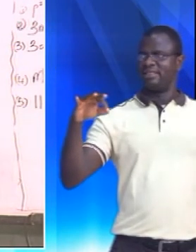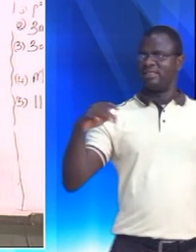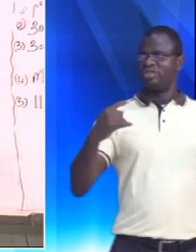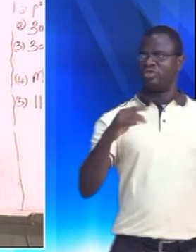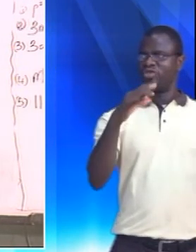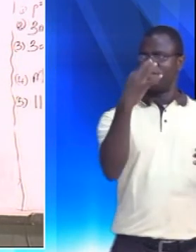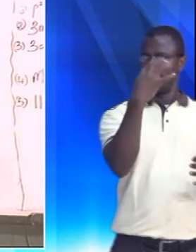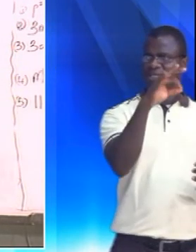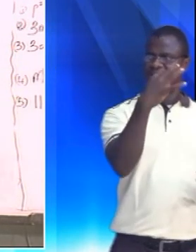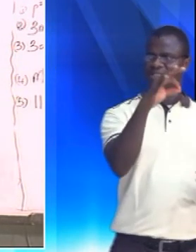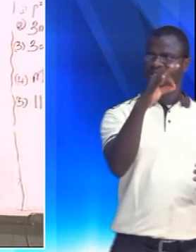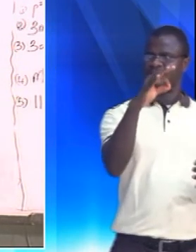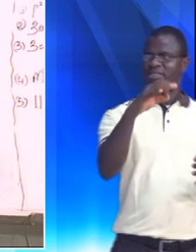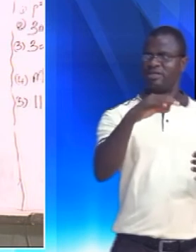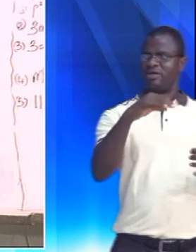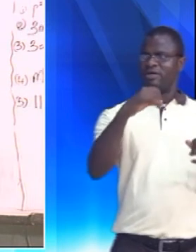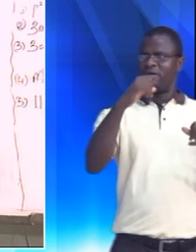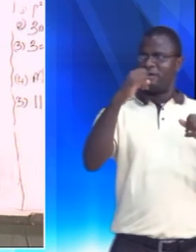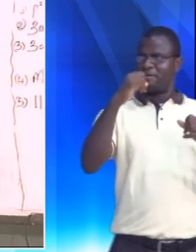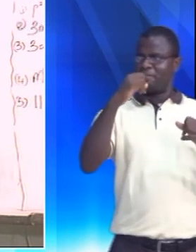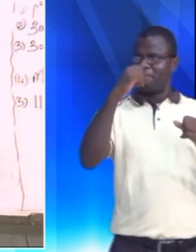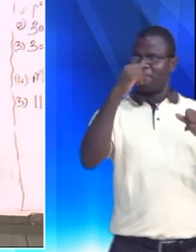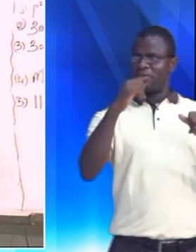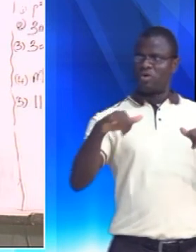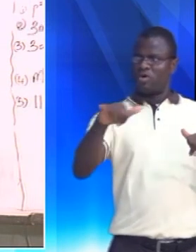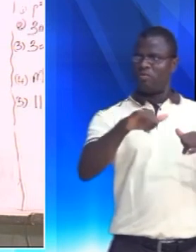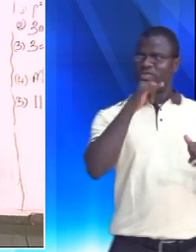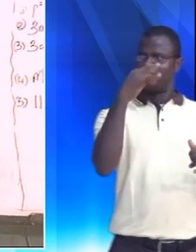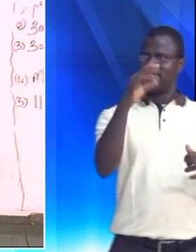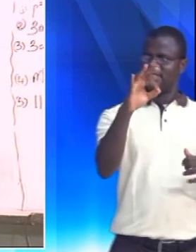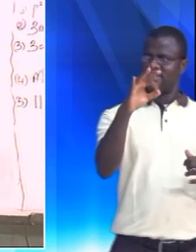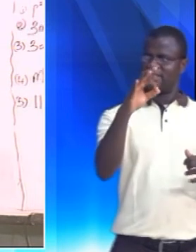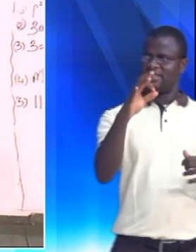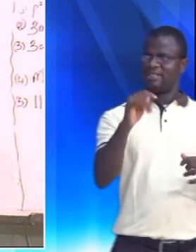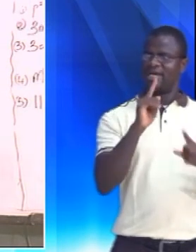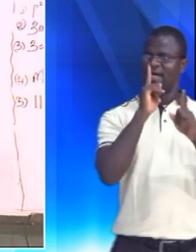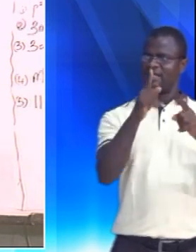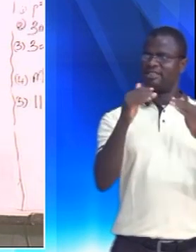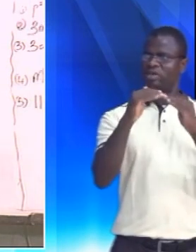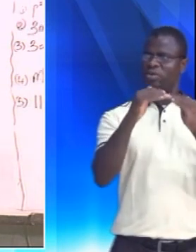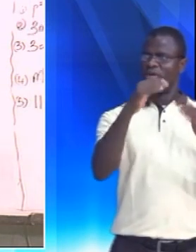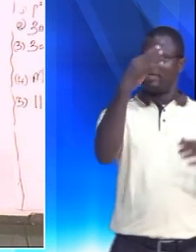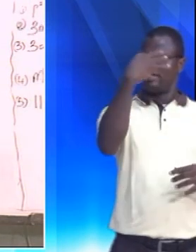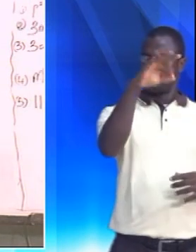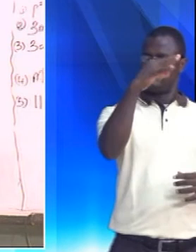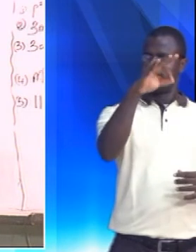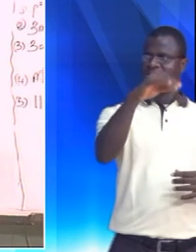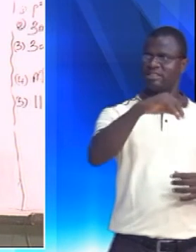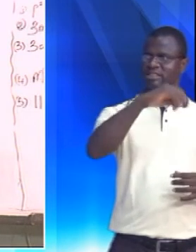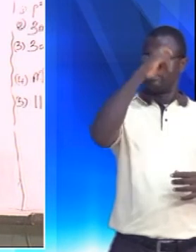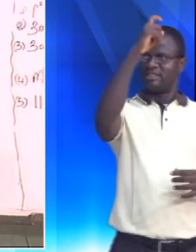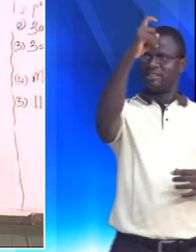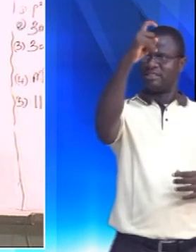to power of x minus y. This is where we are going to draw the curtain for this